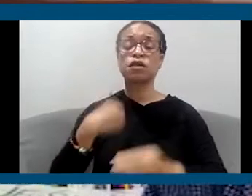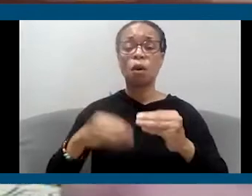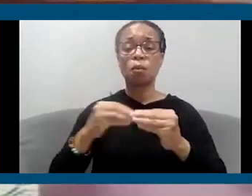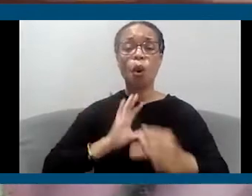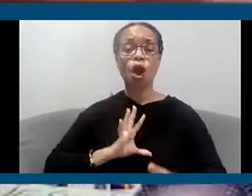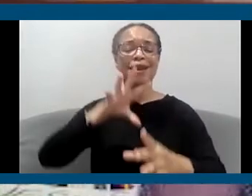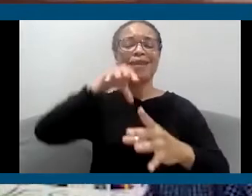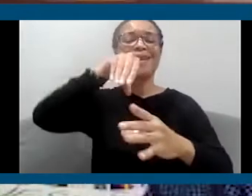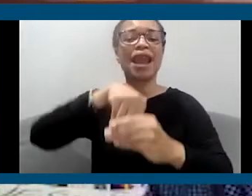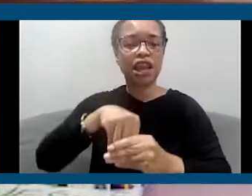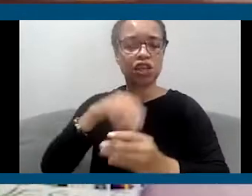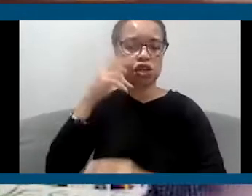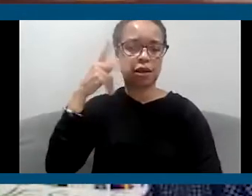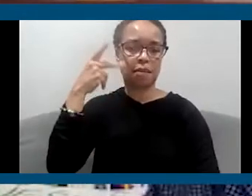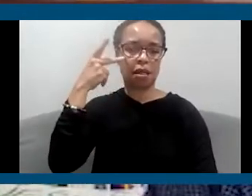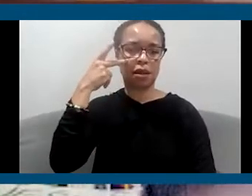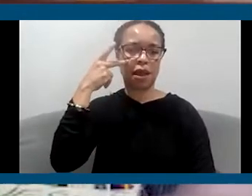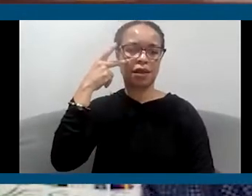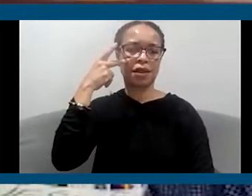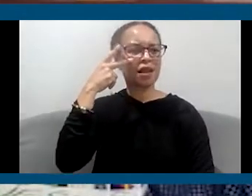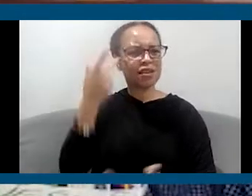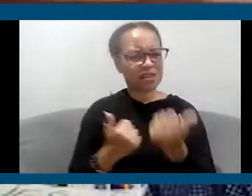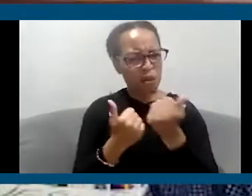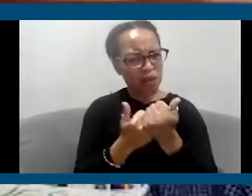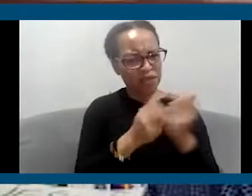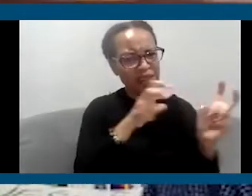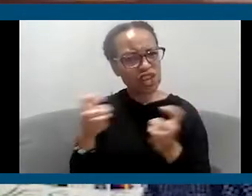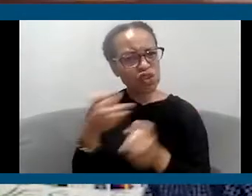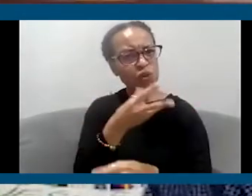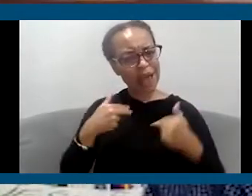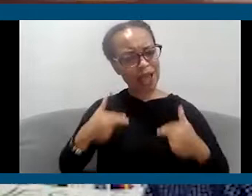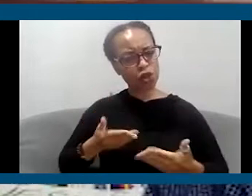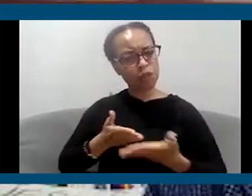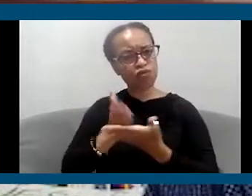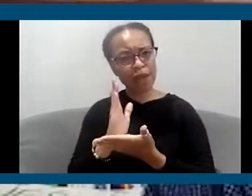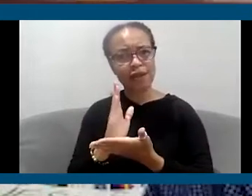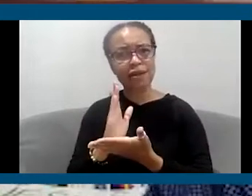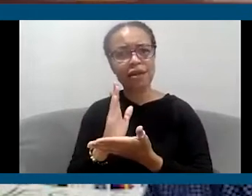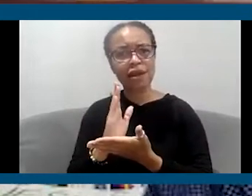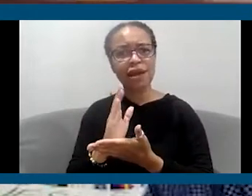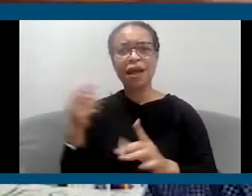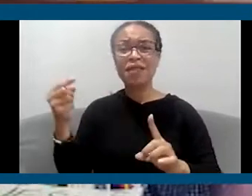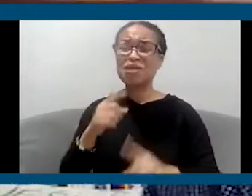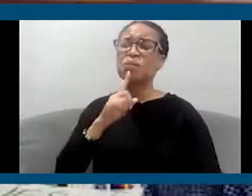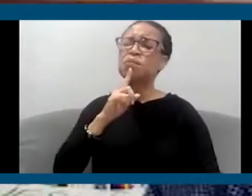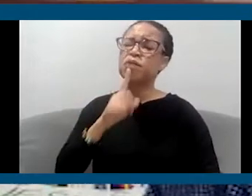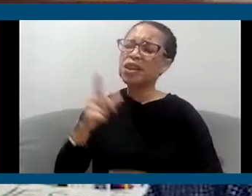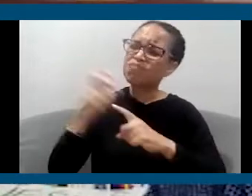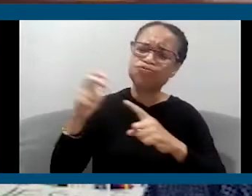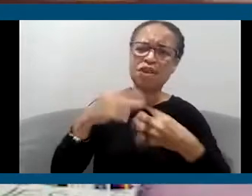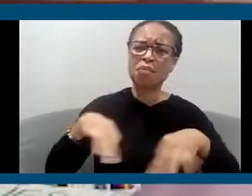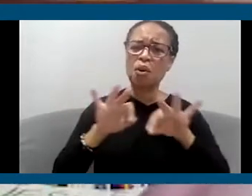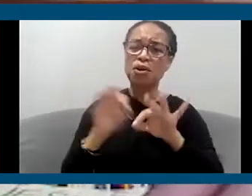politics to push for these issues and for human rights. Human rights is extremely important. As Moina said